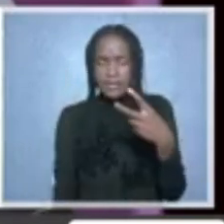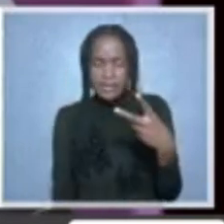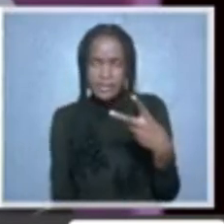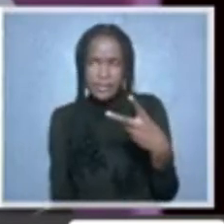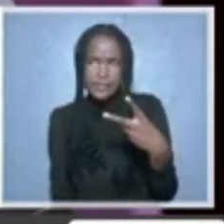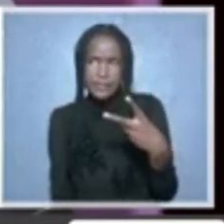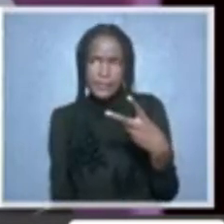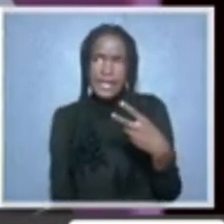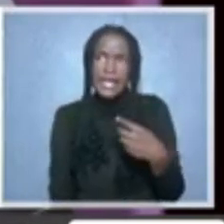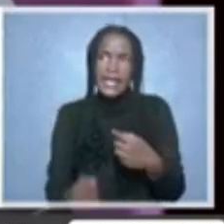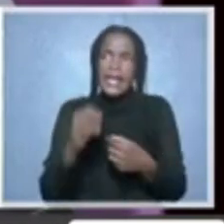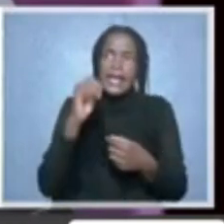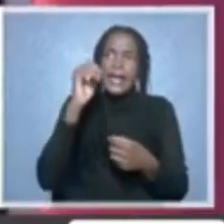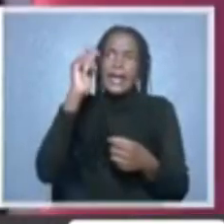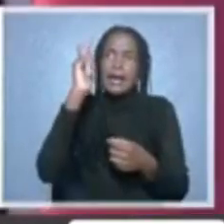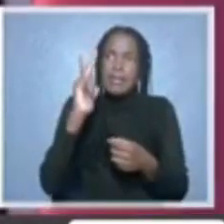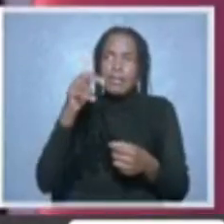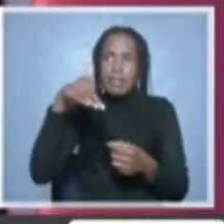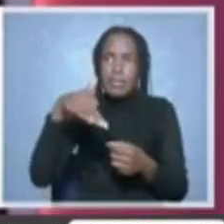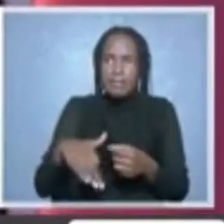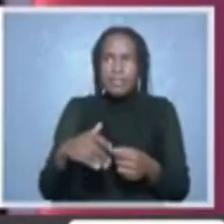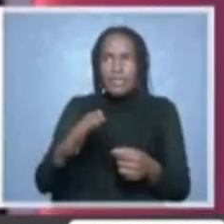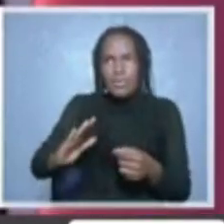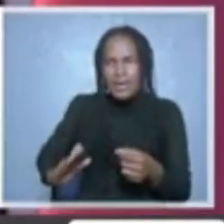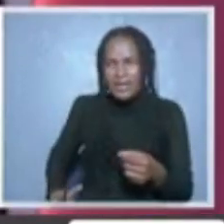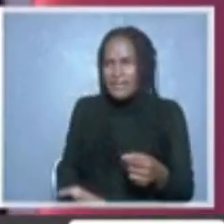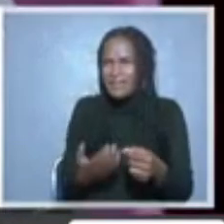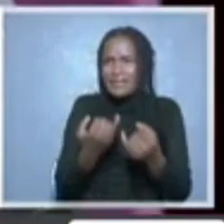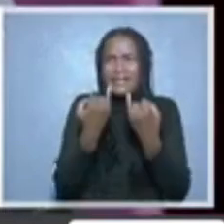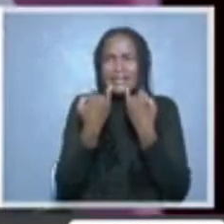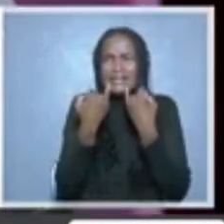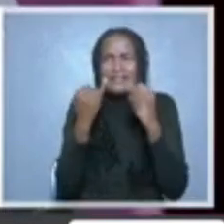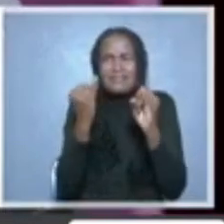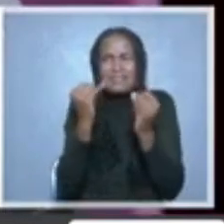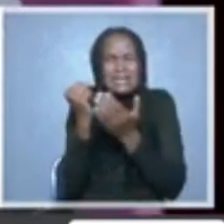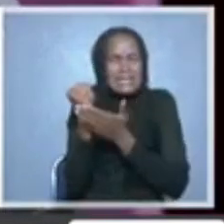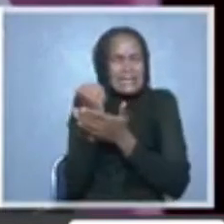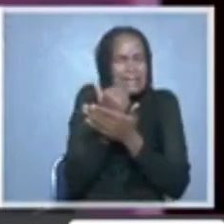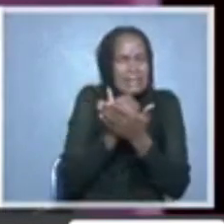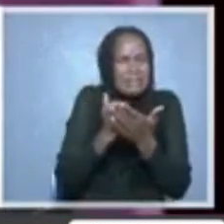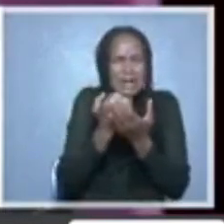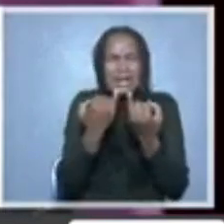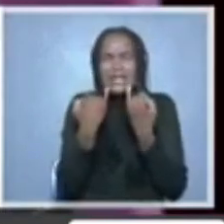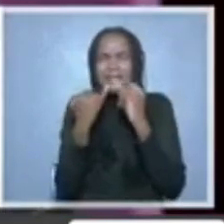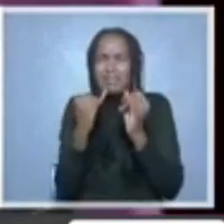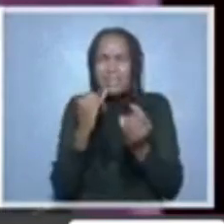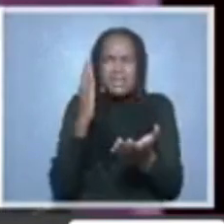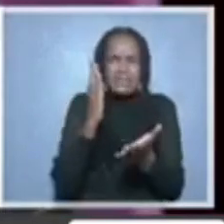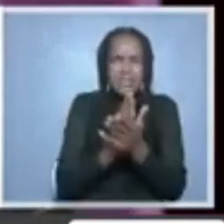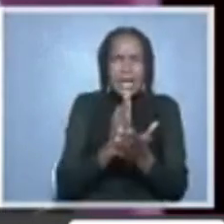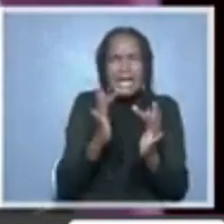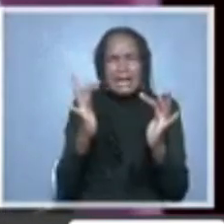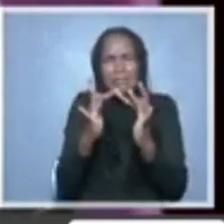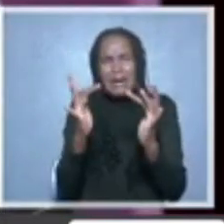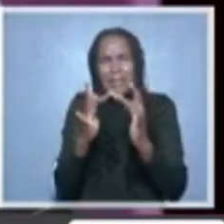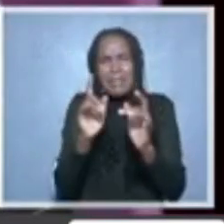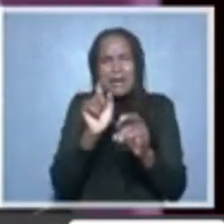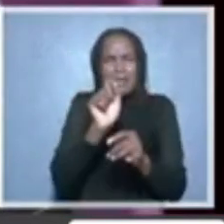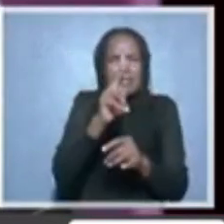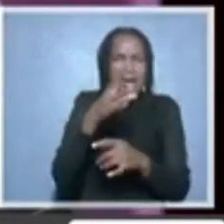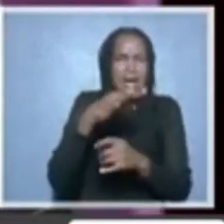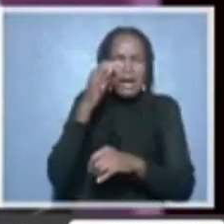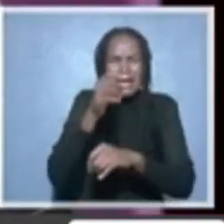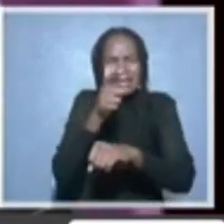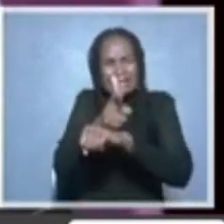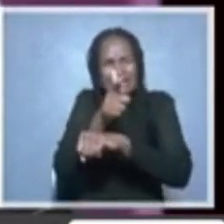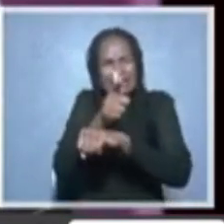were expecting the best and nothing less. And if I reflect now on what we have done, I'm very proud of my